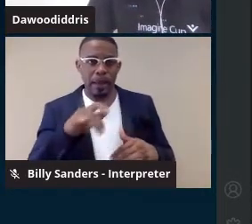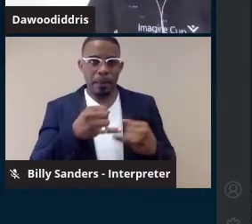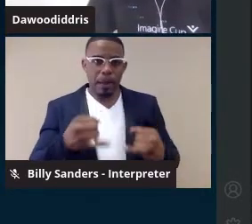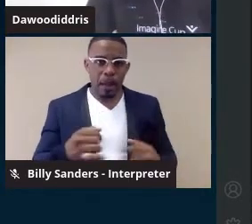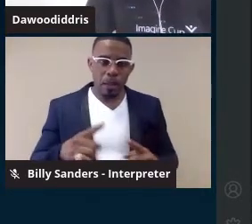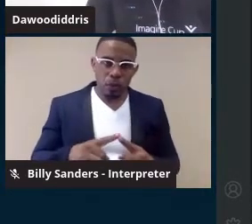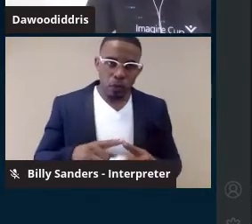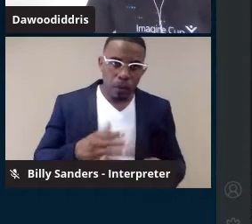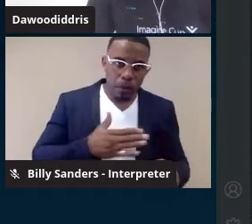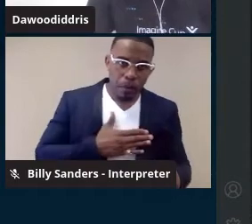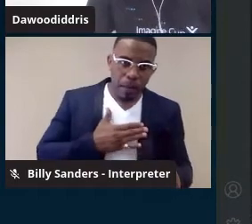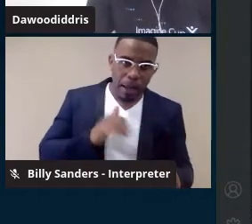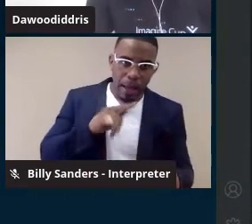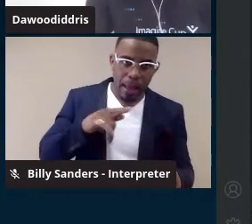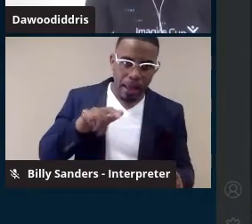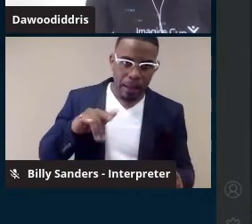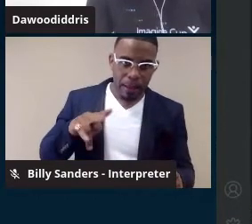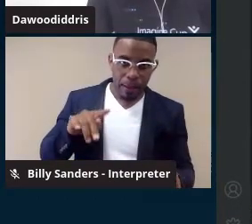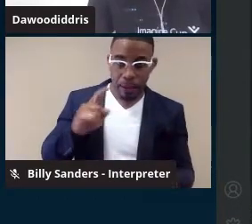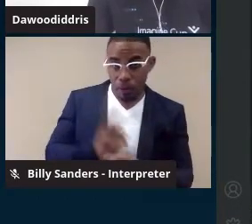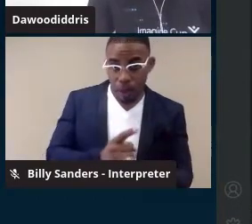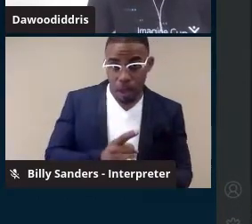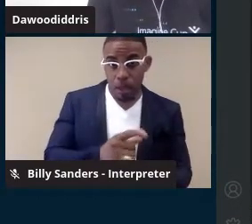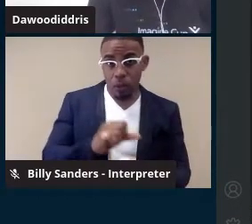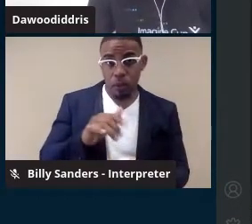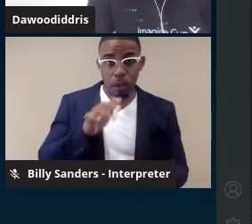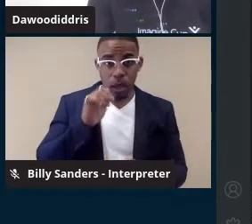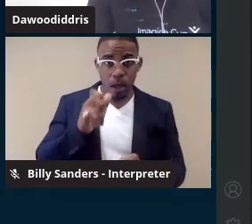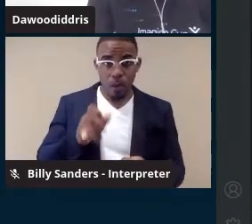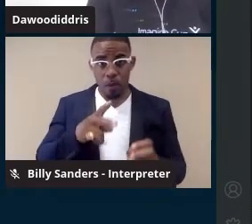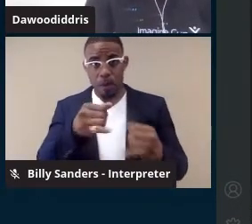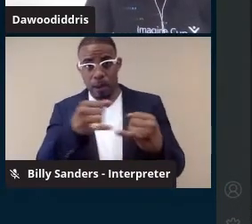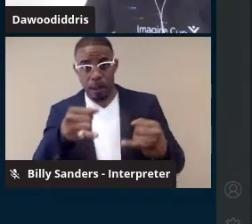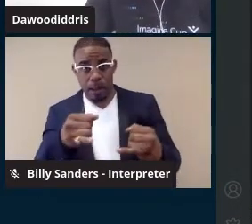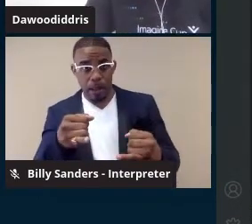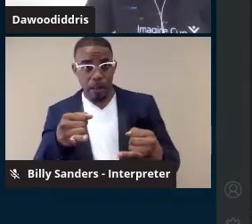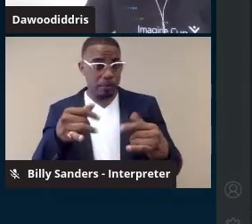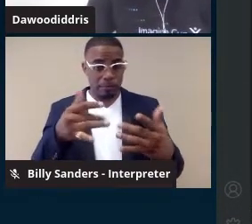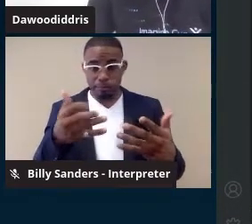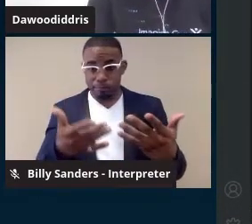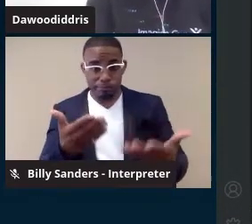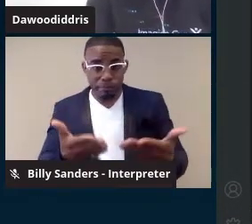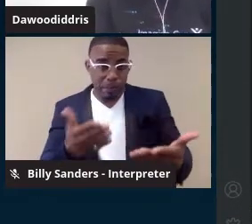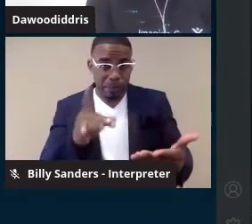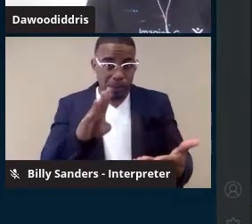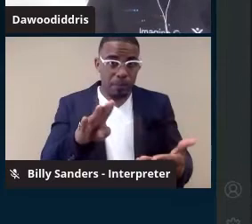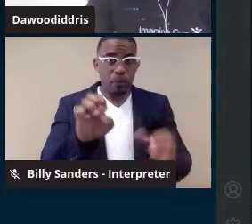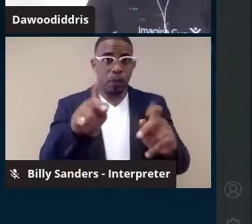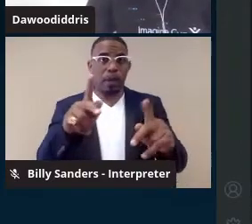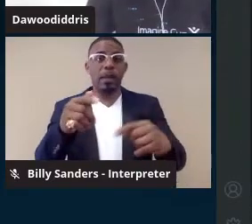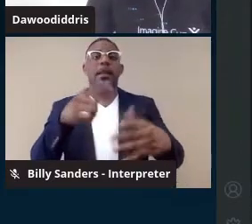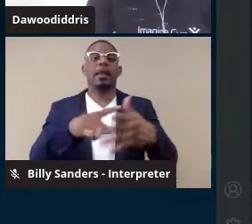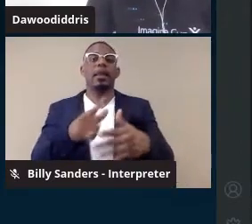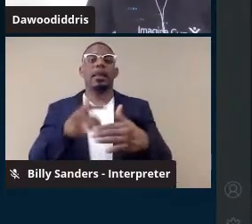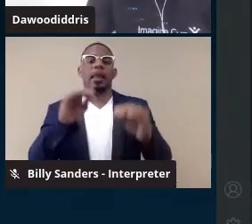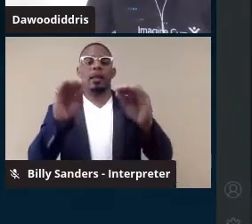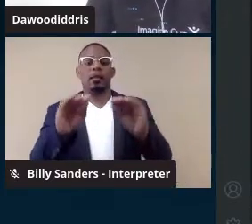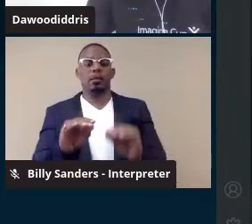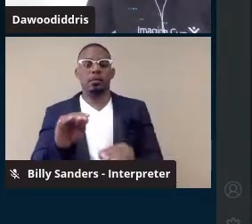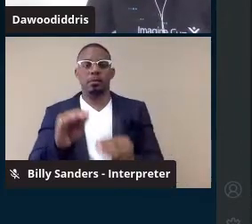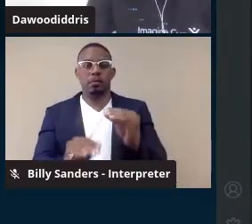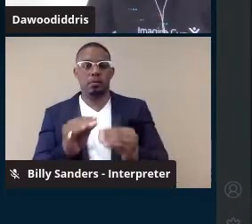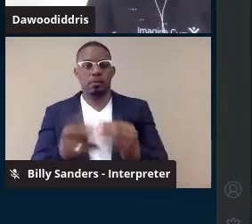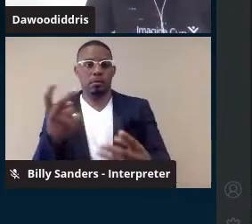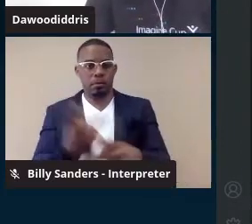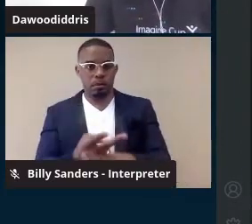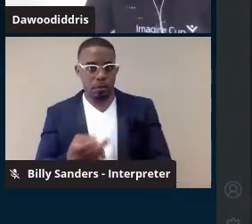to my application, right? So I'll call client.db. Okay, then I can pass in the database name. You